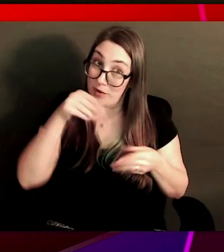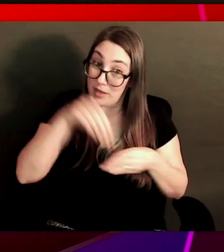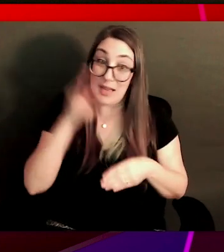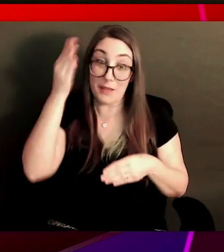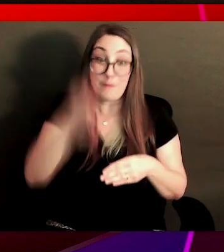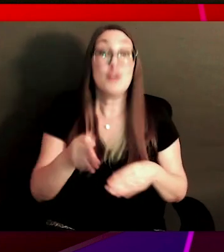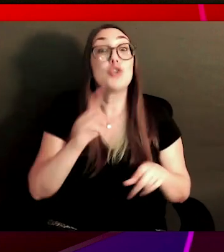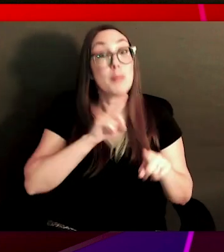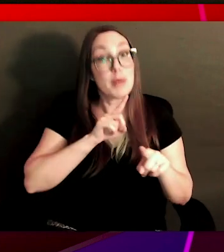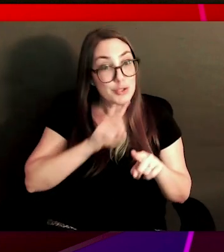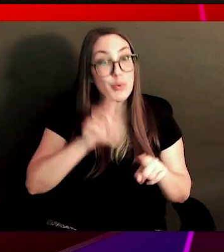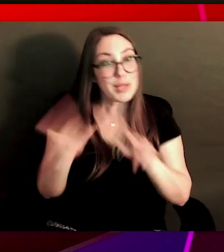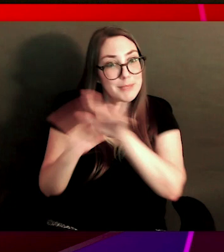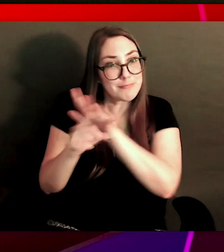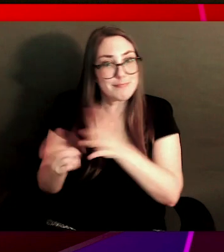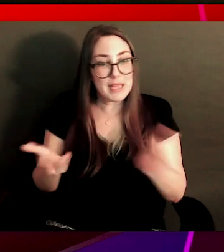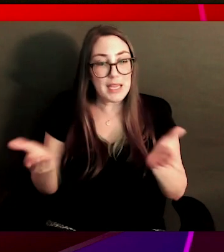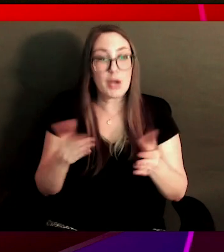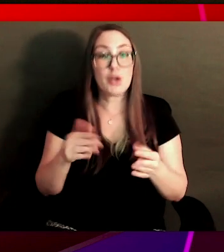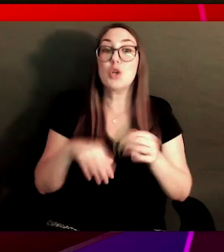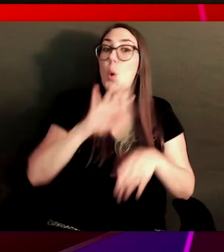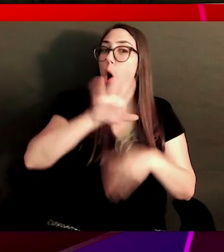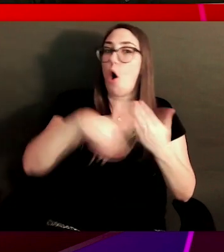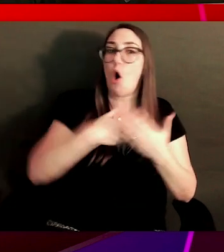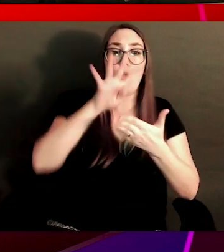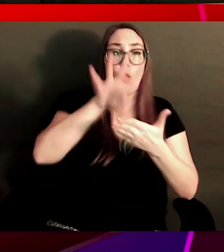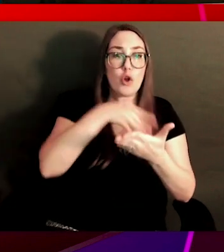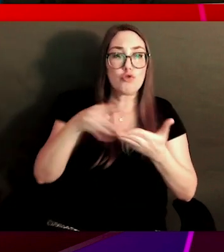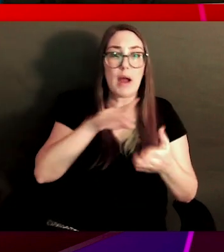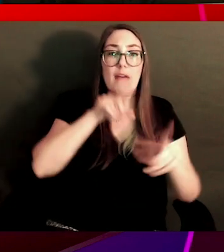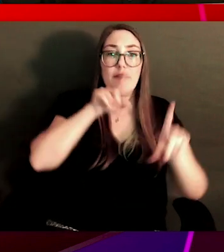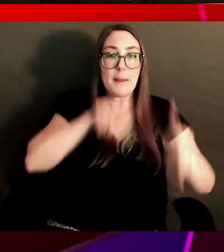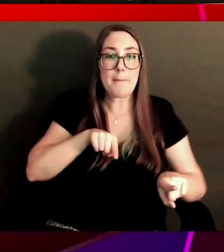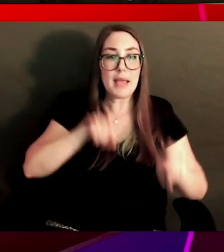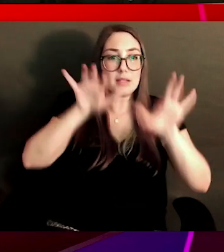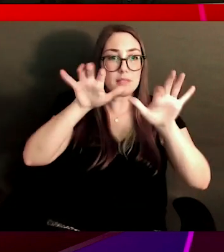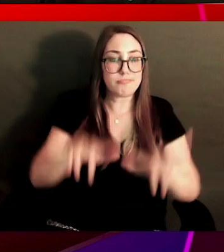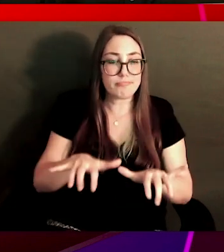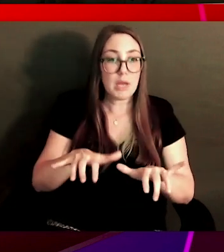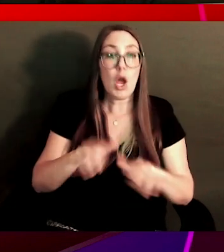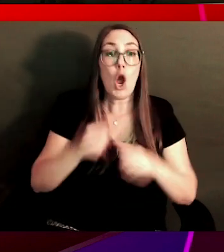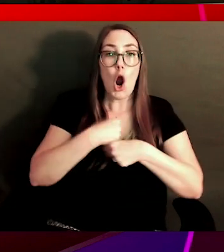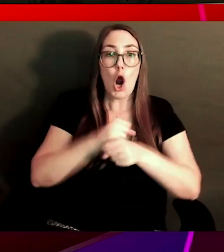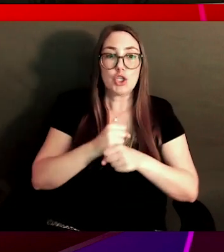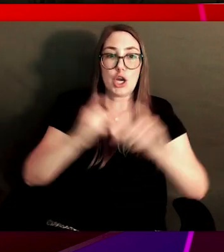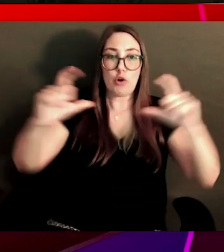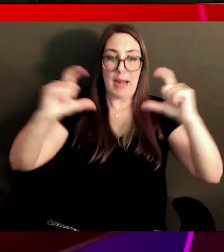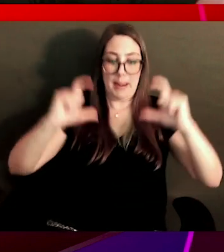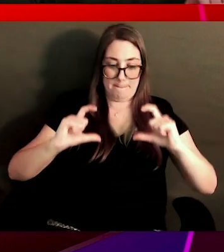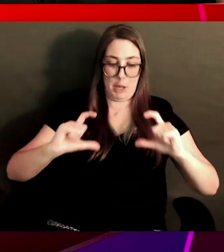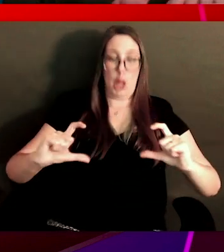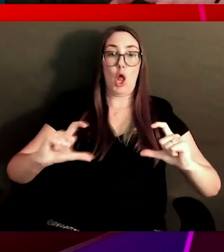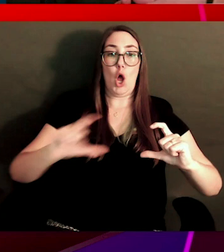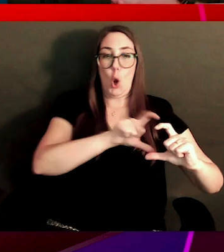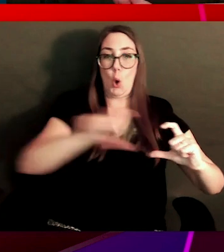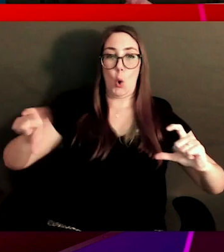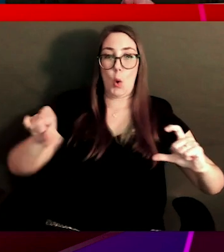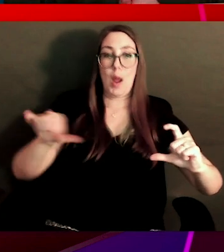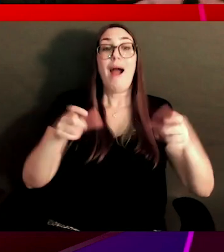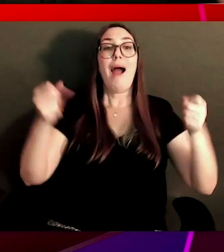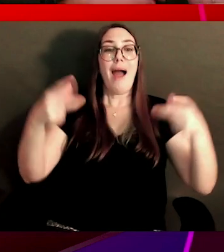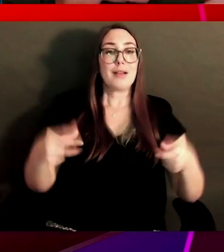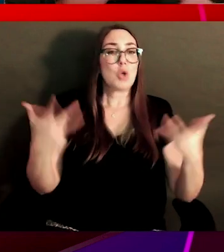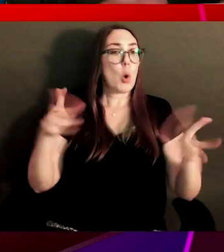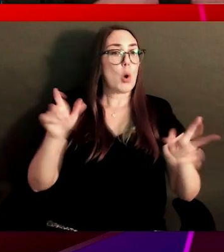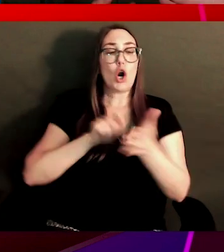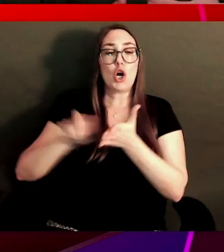all of those graphical commands that I inputted are actually generated below the cell as code that's been already written.